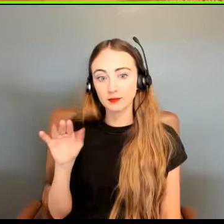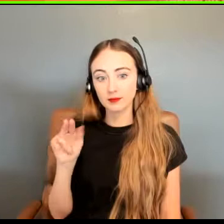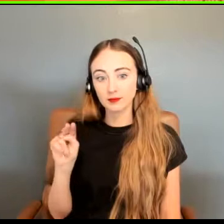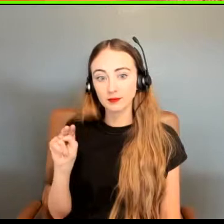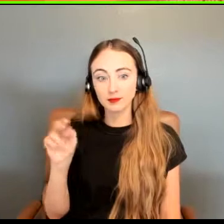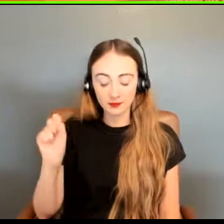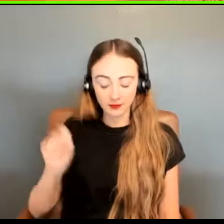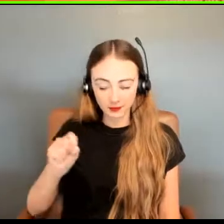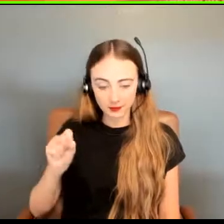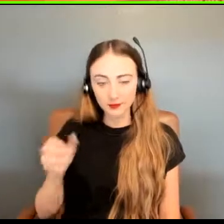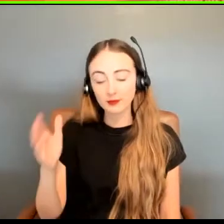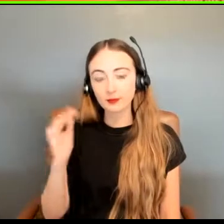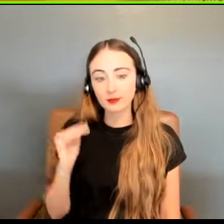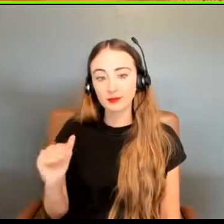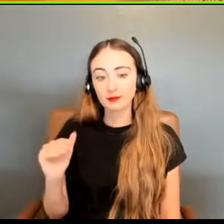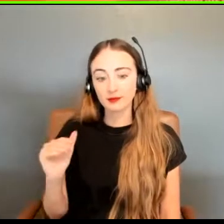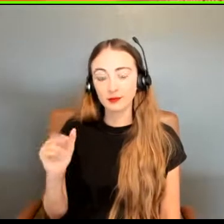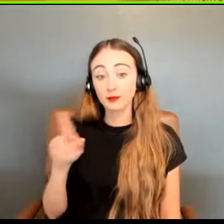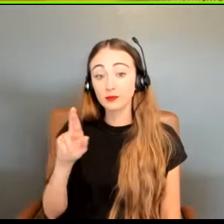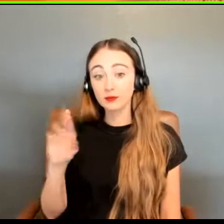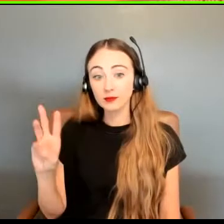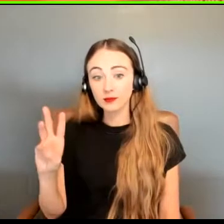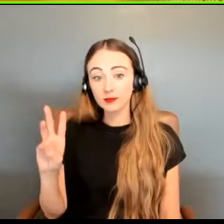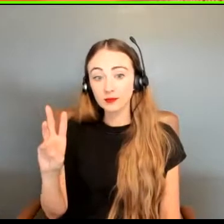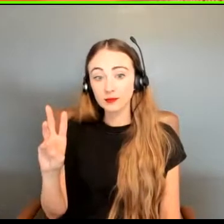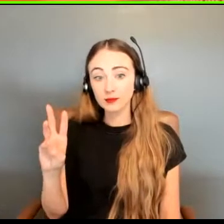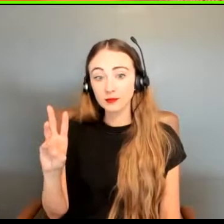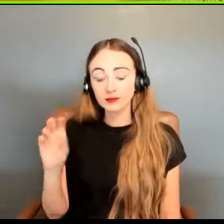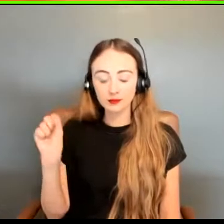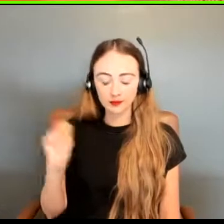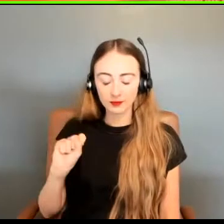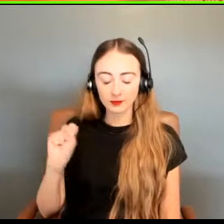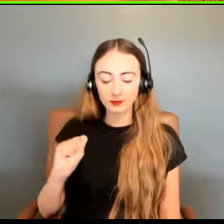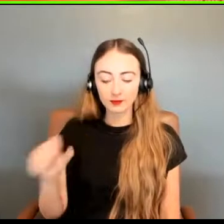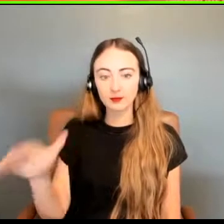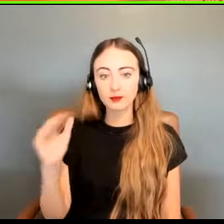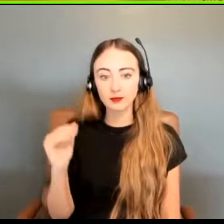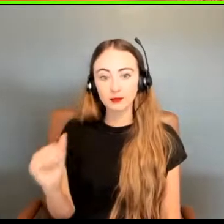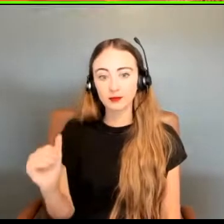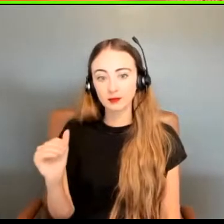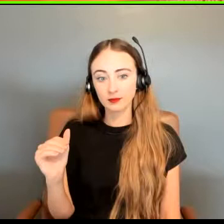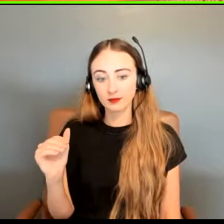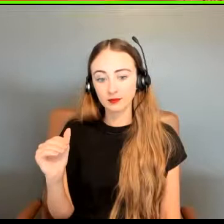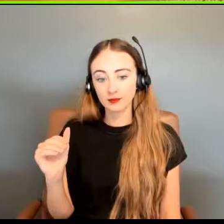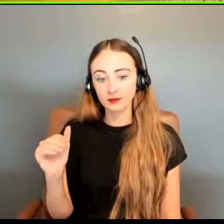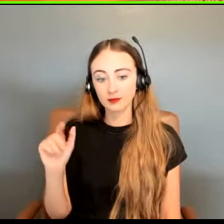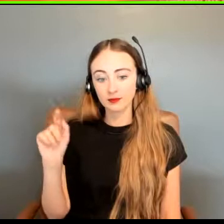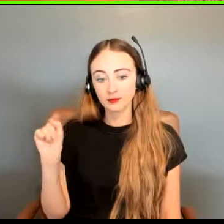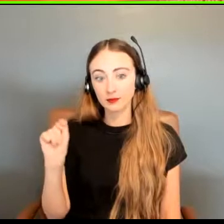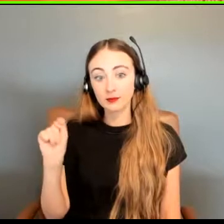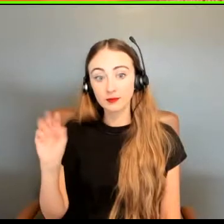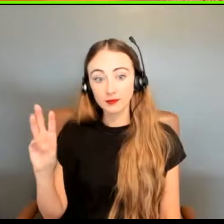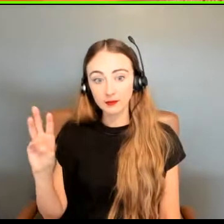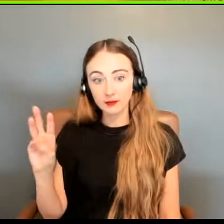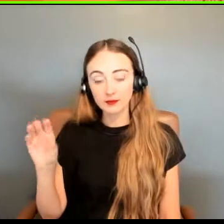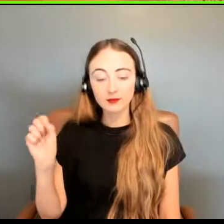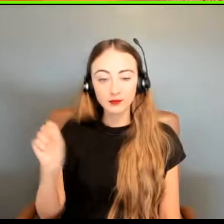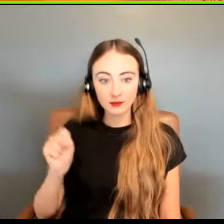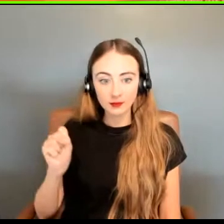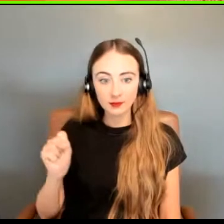Yes. Councilmember Silverman votes yes. Councilmember Robert White. Yes. Councilmember Robert White votes yes. Councilmember Trayon White.